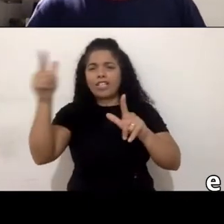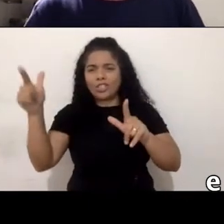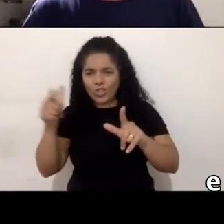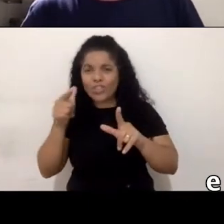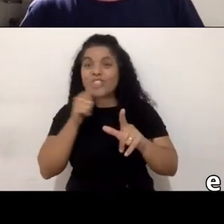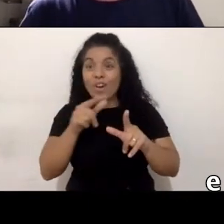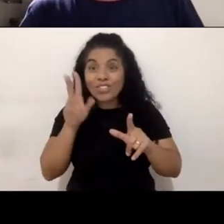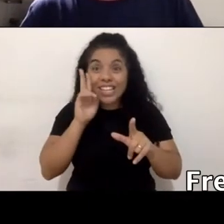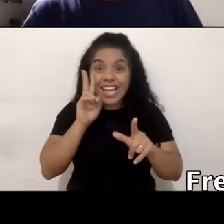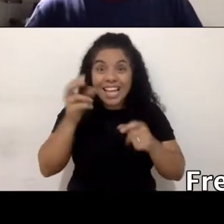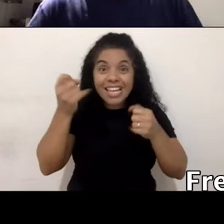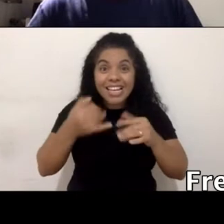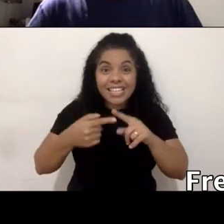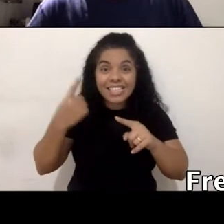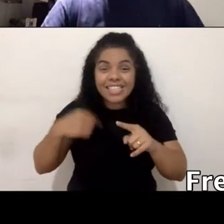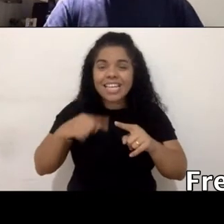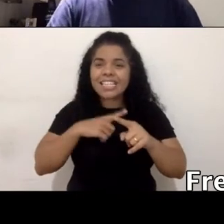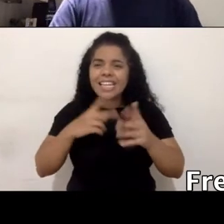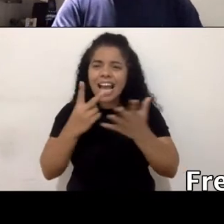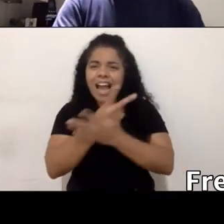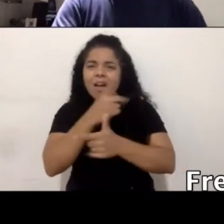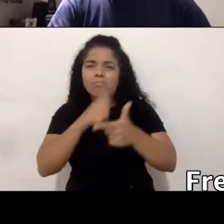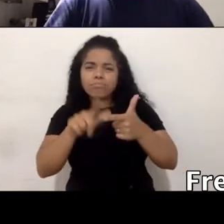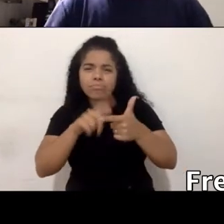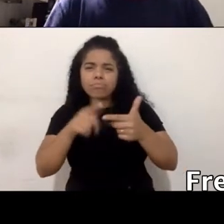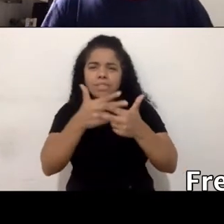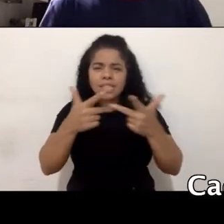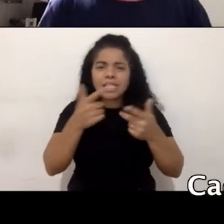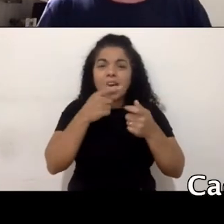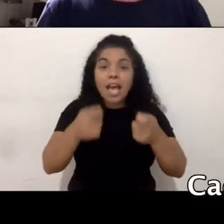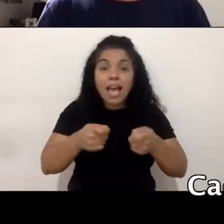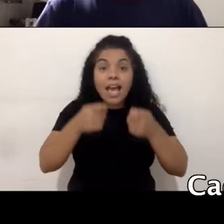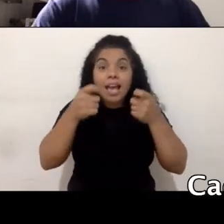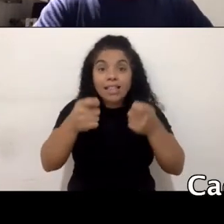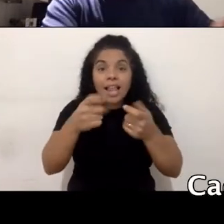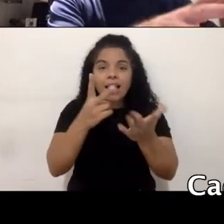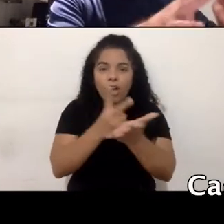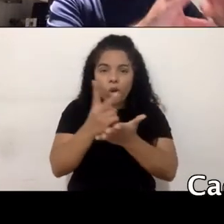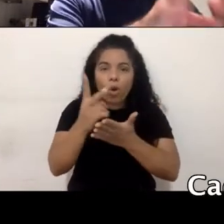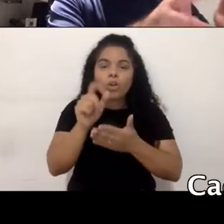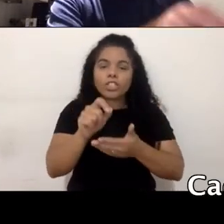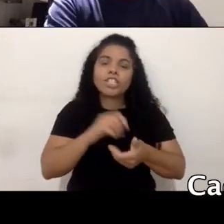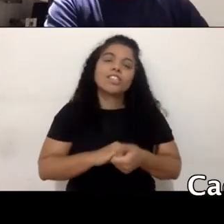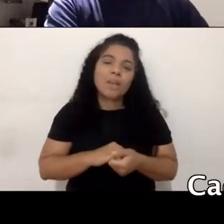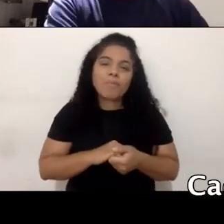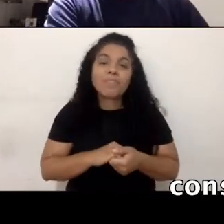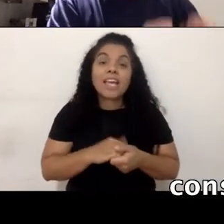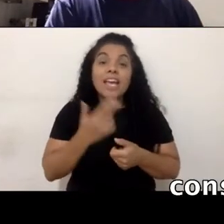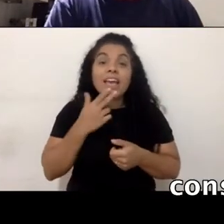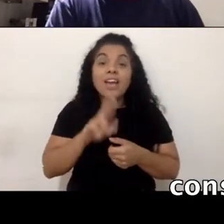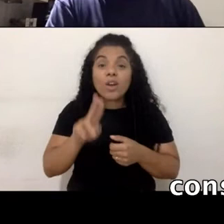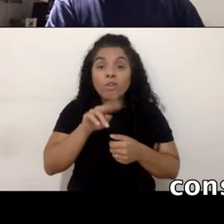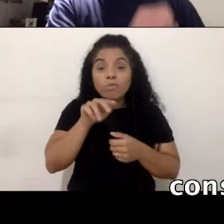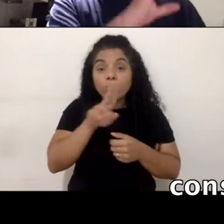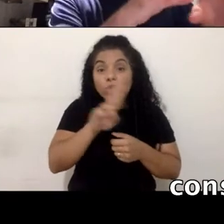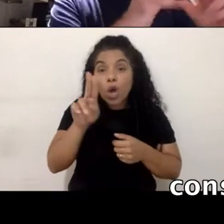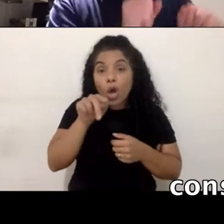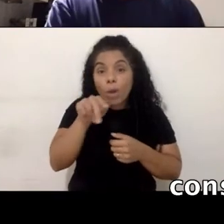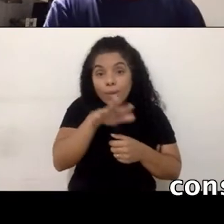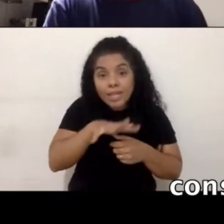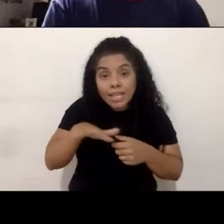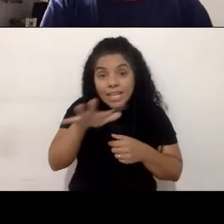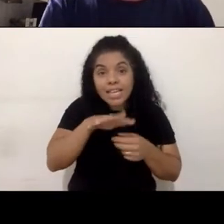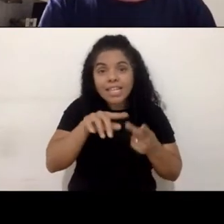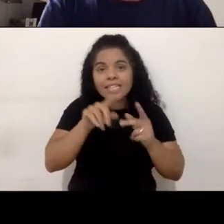of software. Often we talk about those environments as snowflakes. Environments are, each environment is a special thing that's built specially by